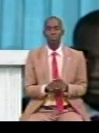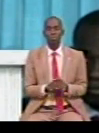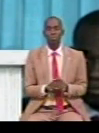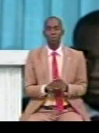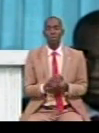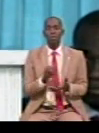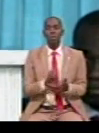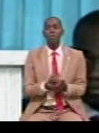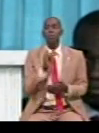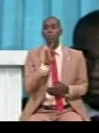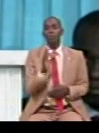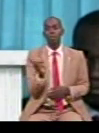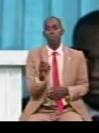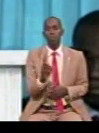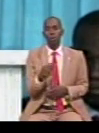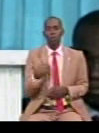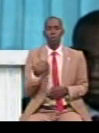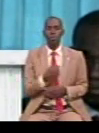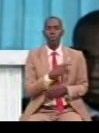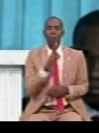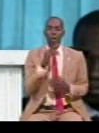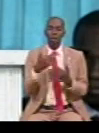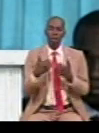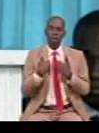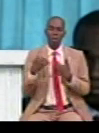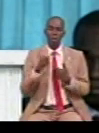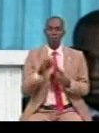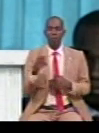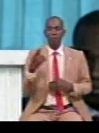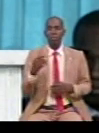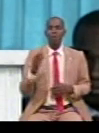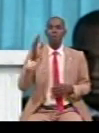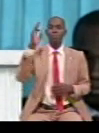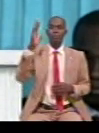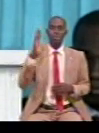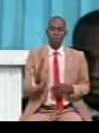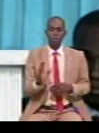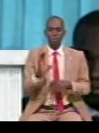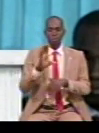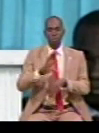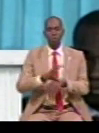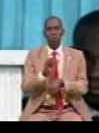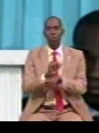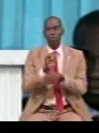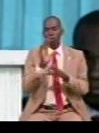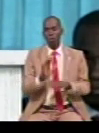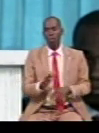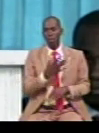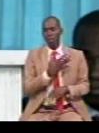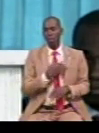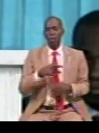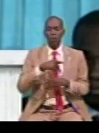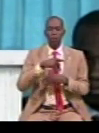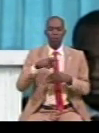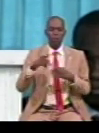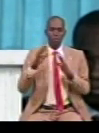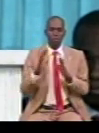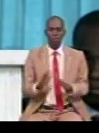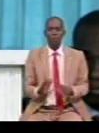where we are having our ministers, church workers, and professional